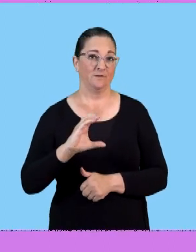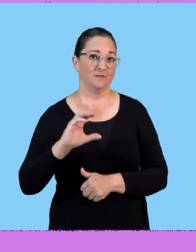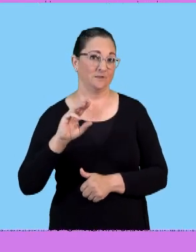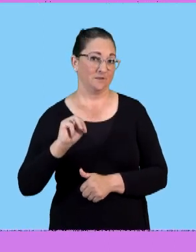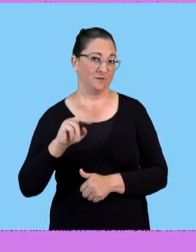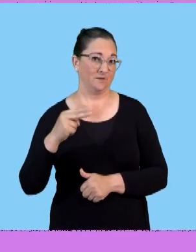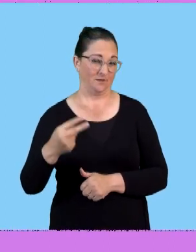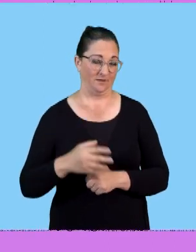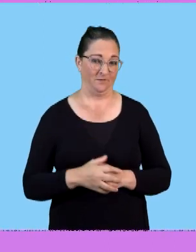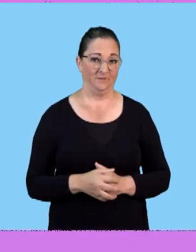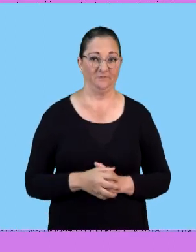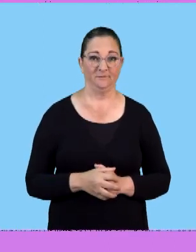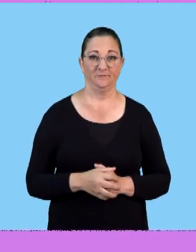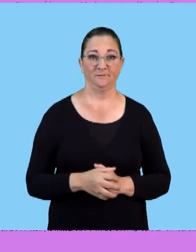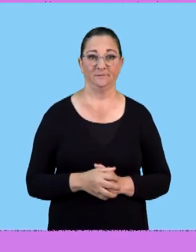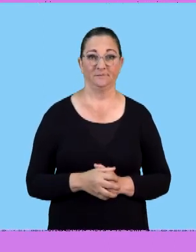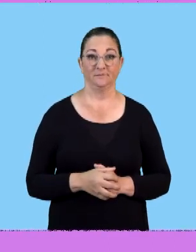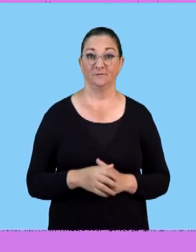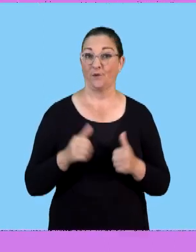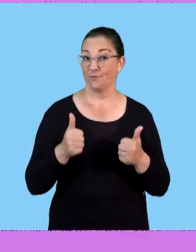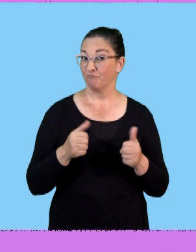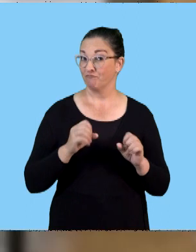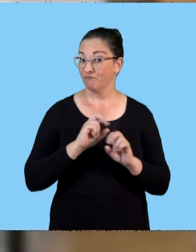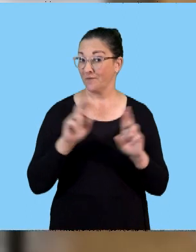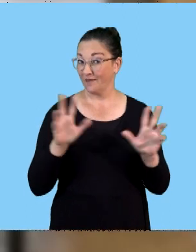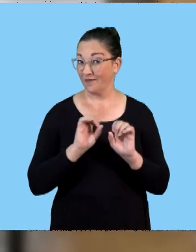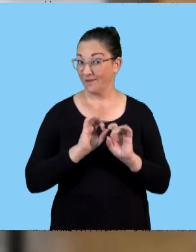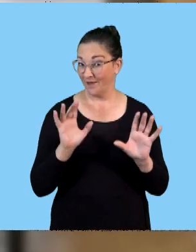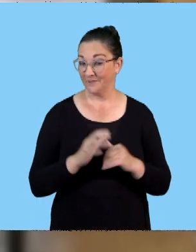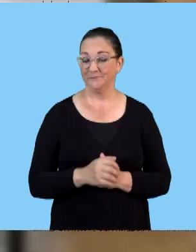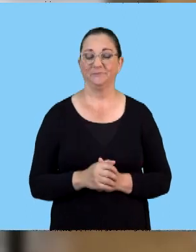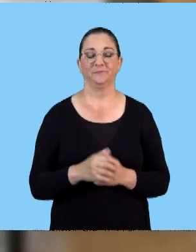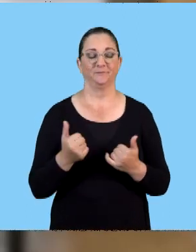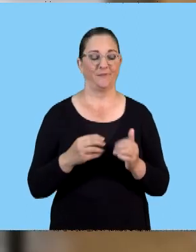shapes of 45 squared centimeters. Guys, I hope that's clear.